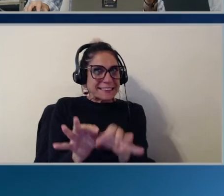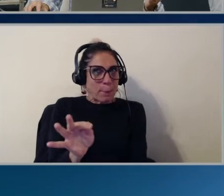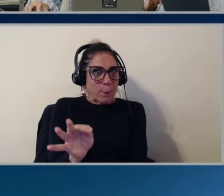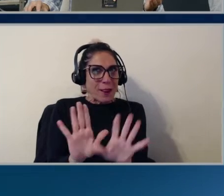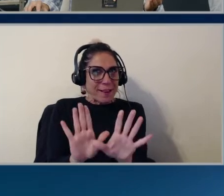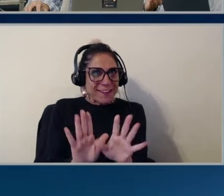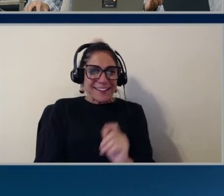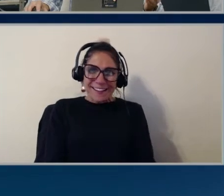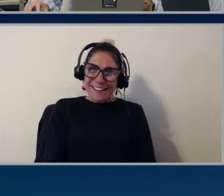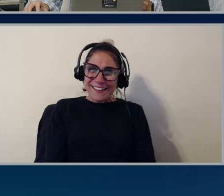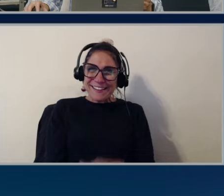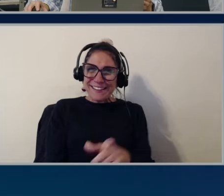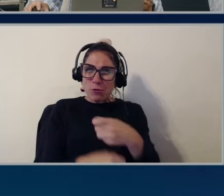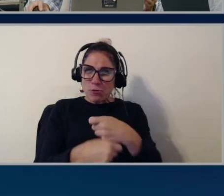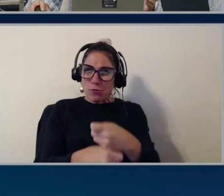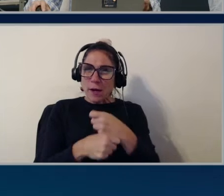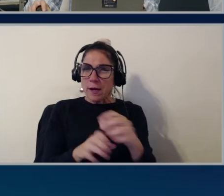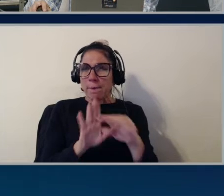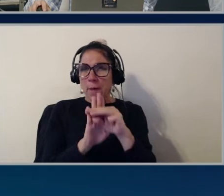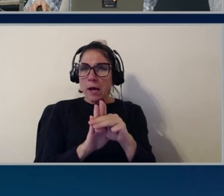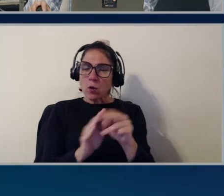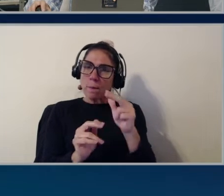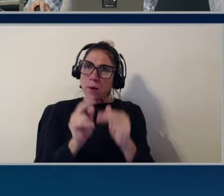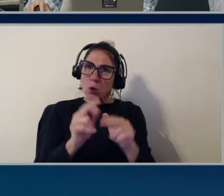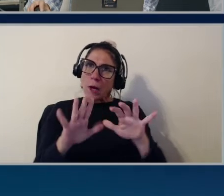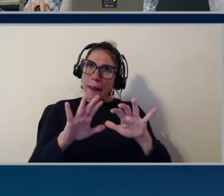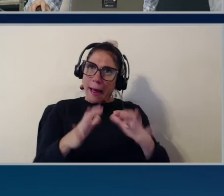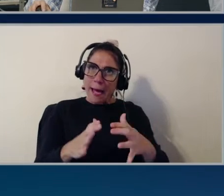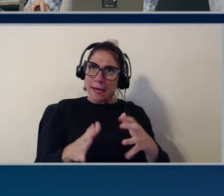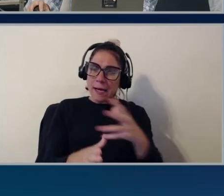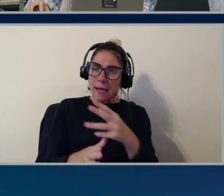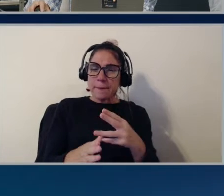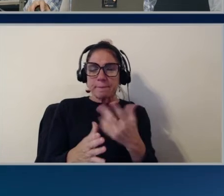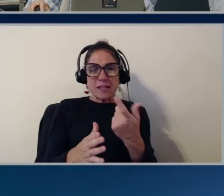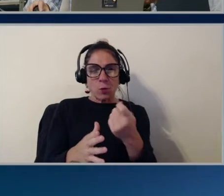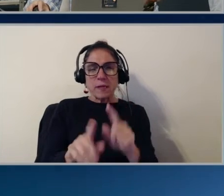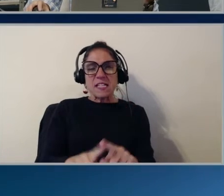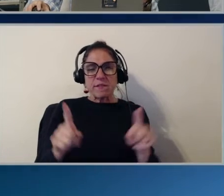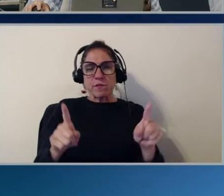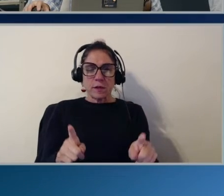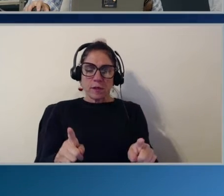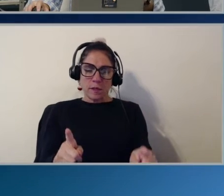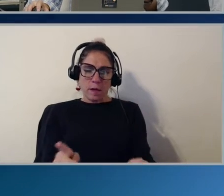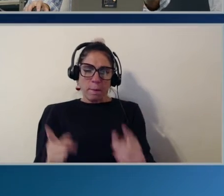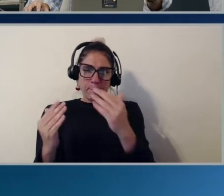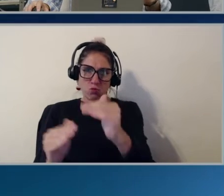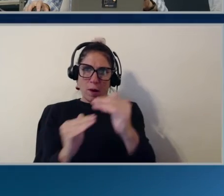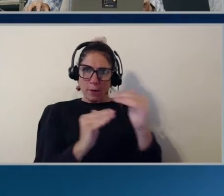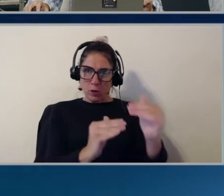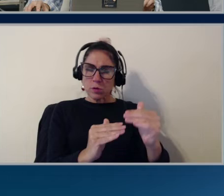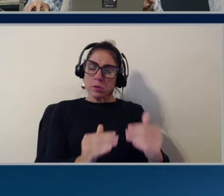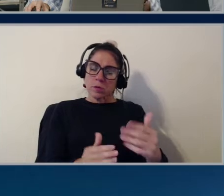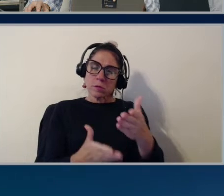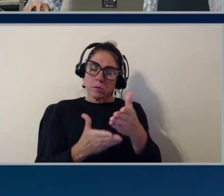And create a model builder class and slightly different parameters. So you have some parameters.